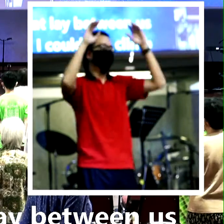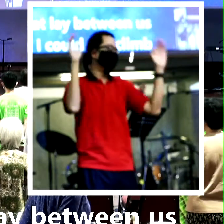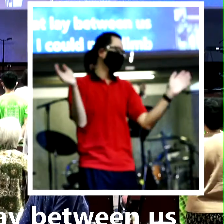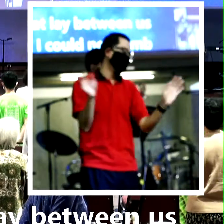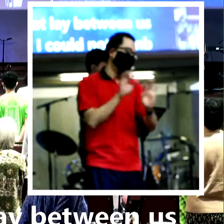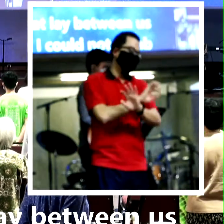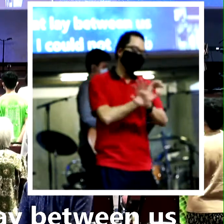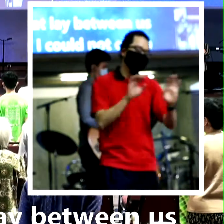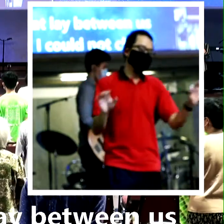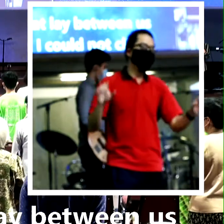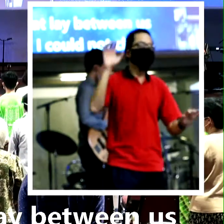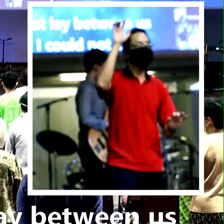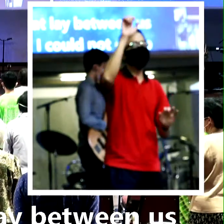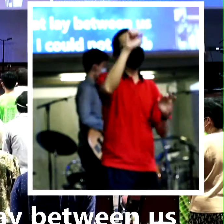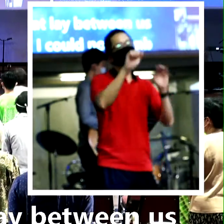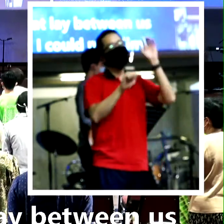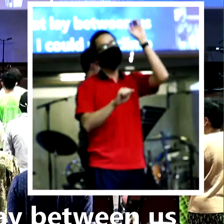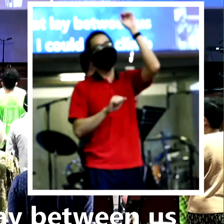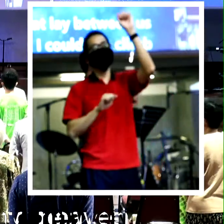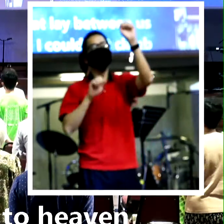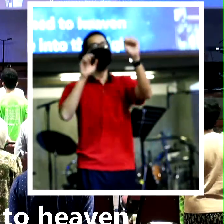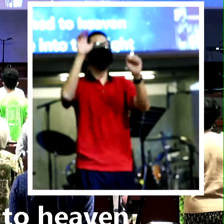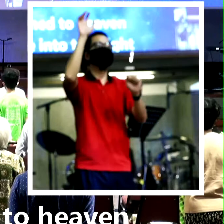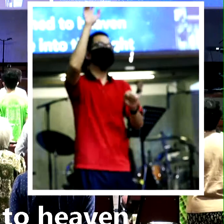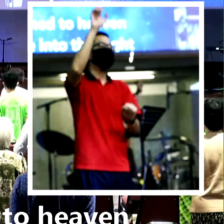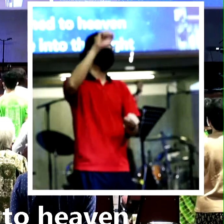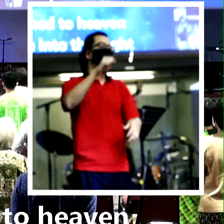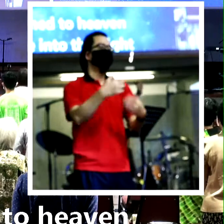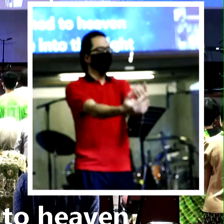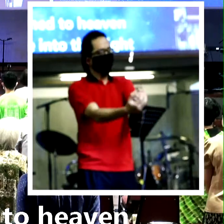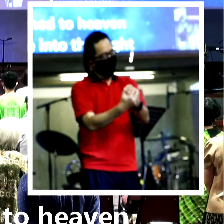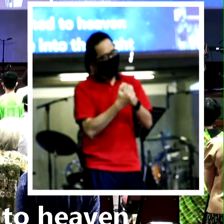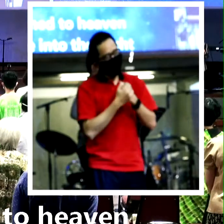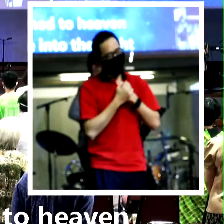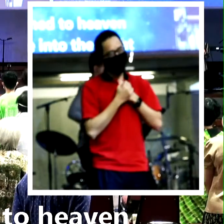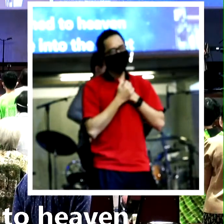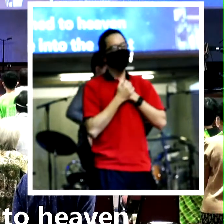mountain I could not climb. In